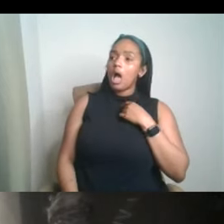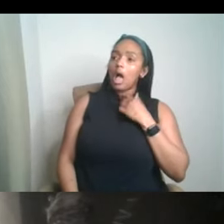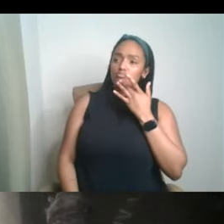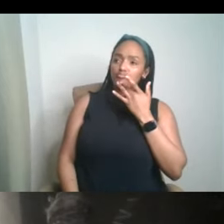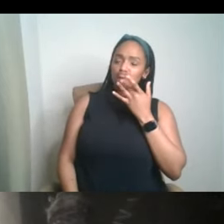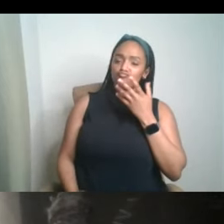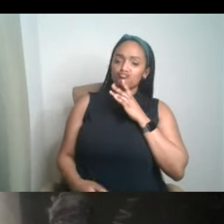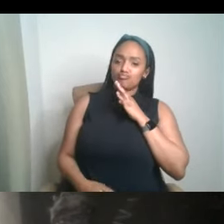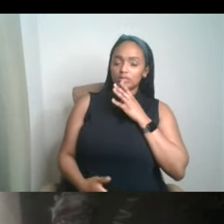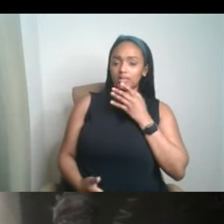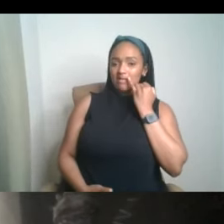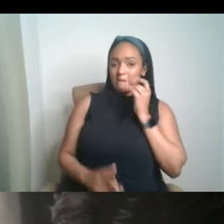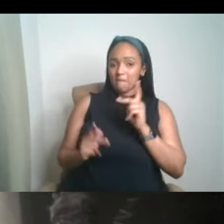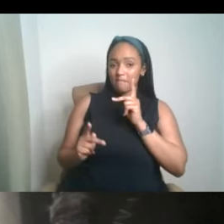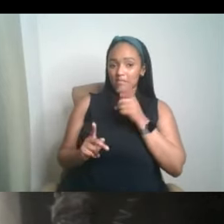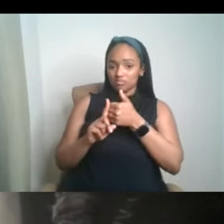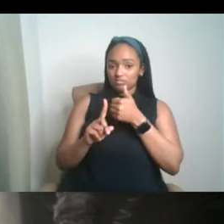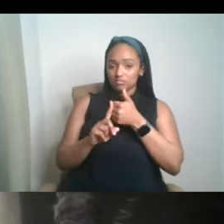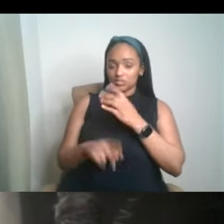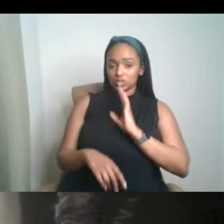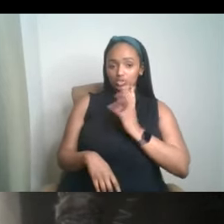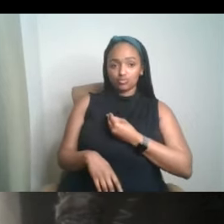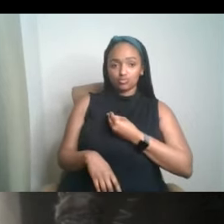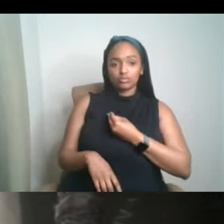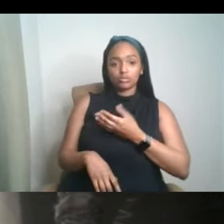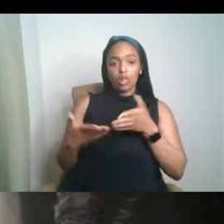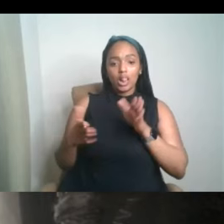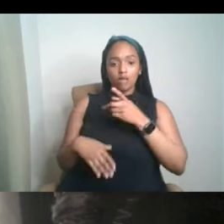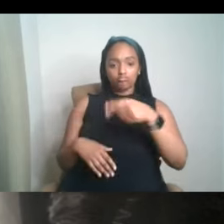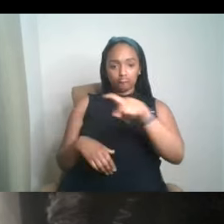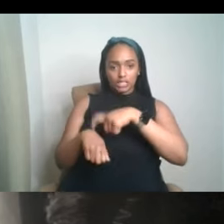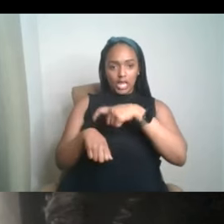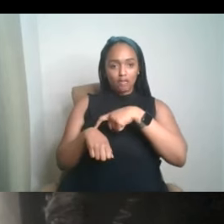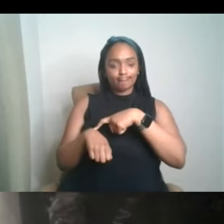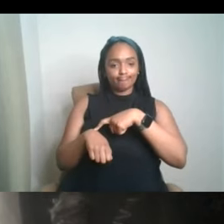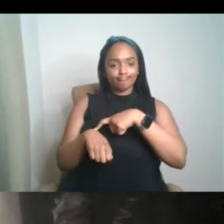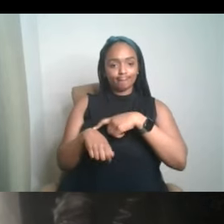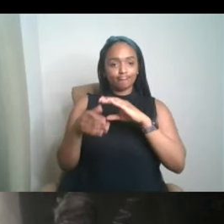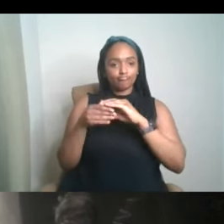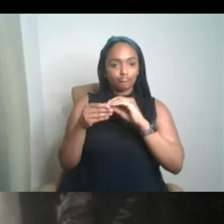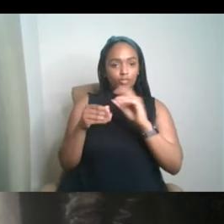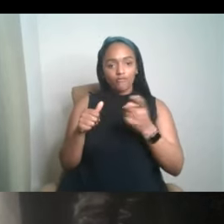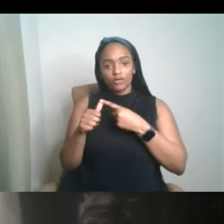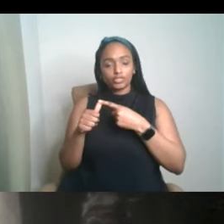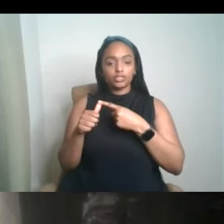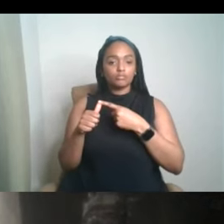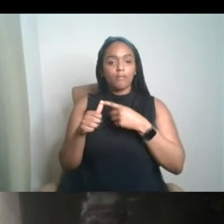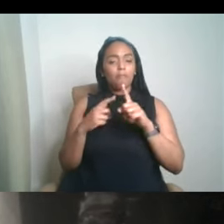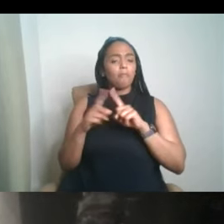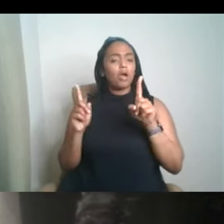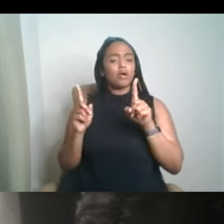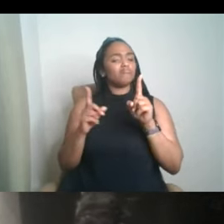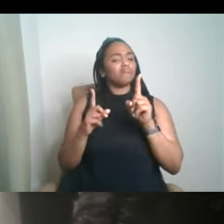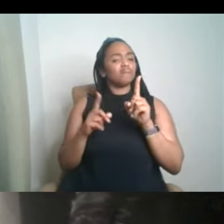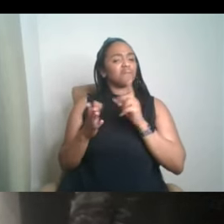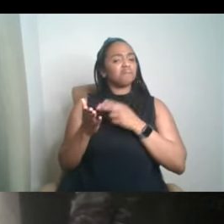like people who are trans, for us to hold space for them first, and then yeah, but whoever wants to go, it doesn't, that honestly doesn't